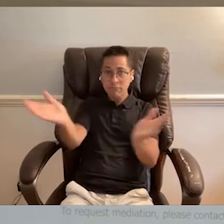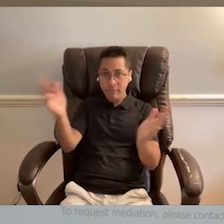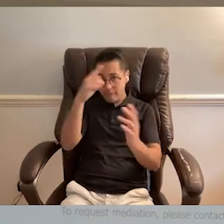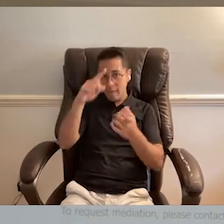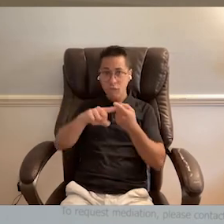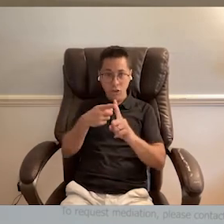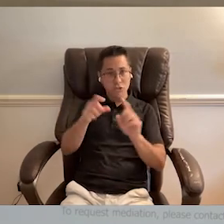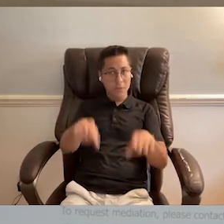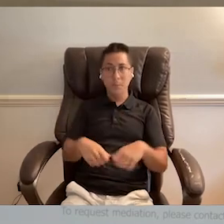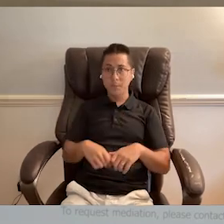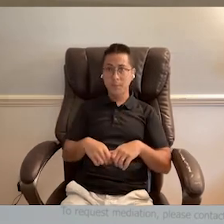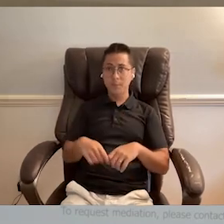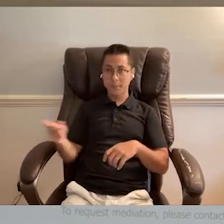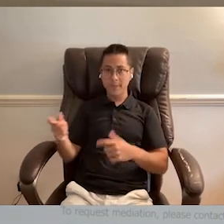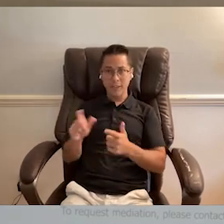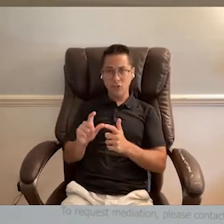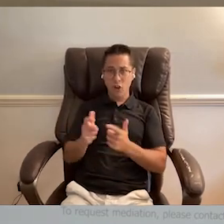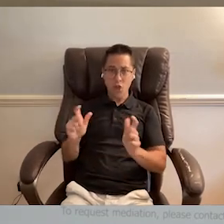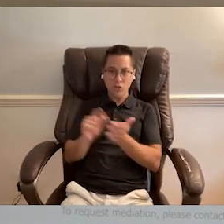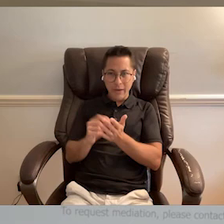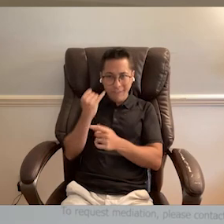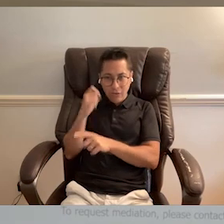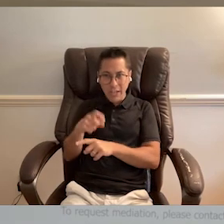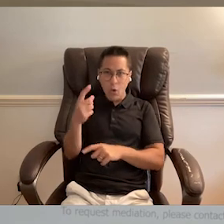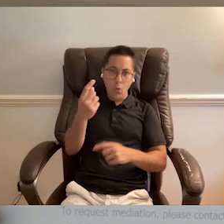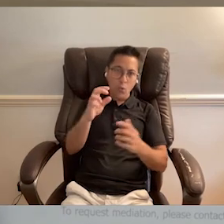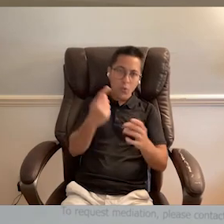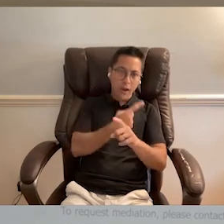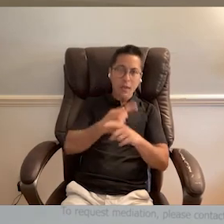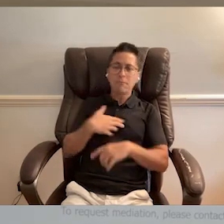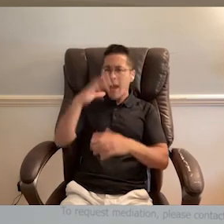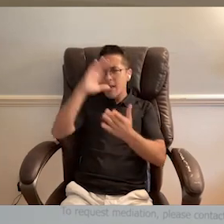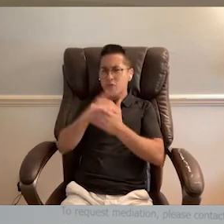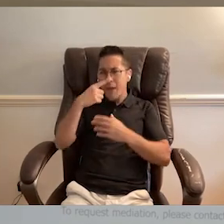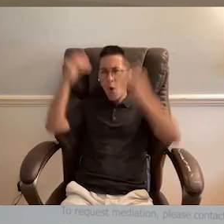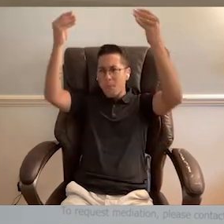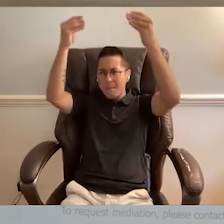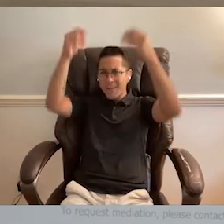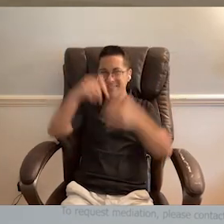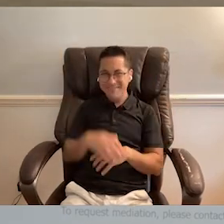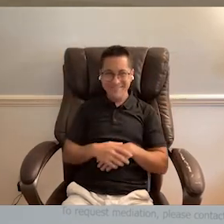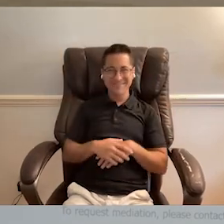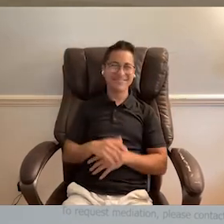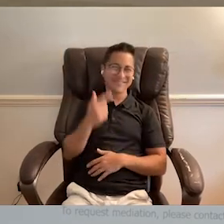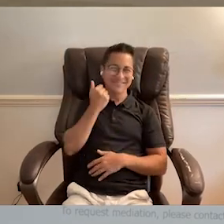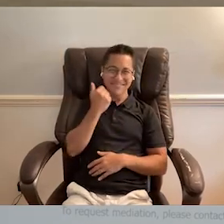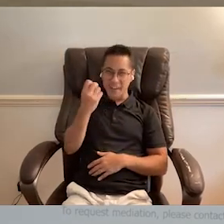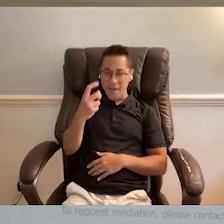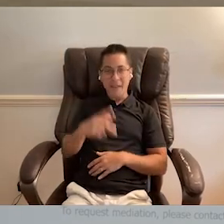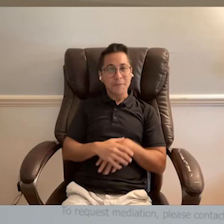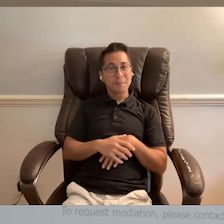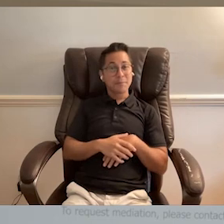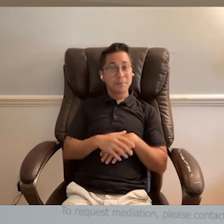print if you need, or there's regular ones. My husband, hold them up, honey. Okay. Okay, time's up.